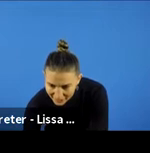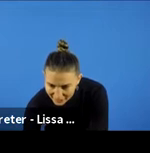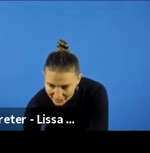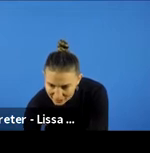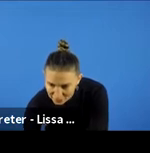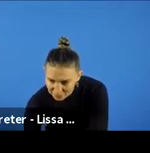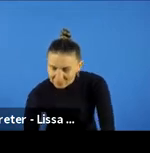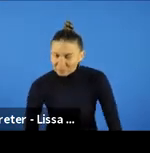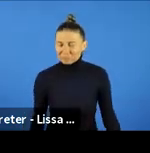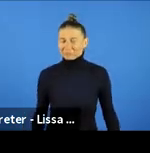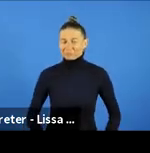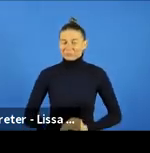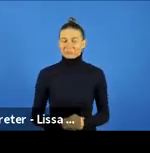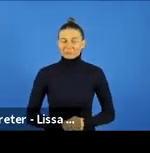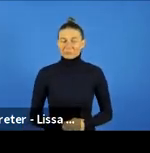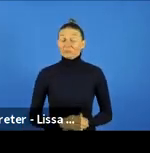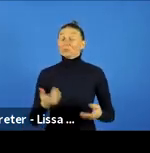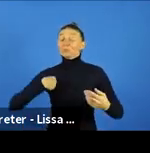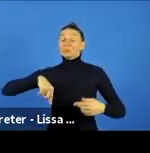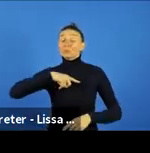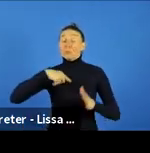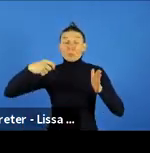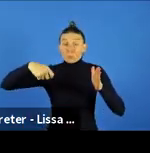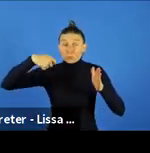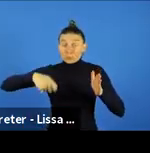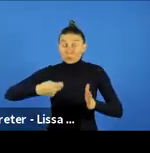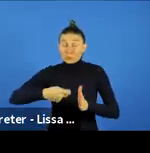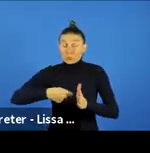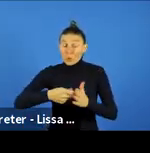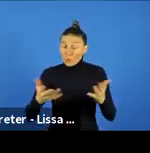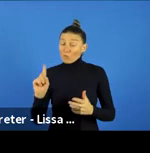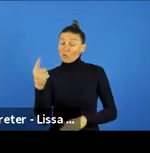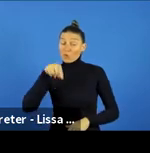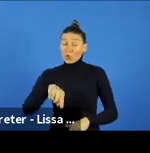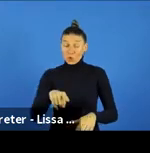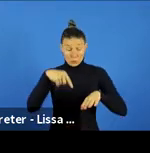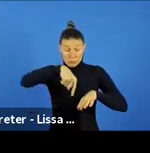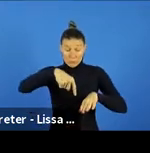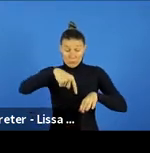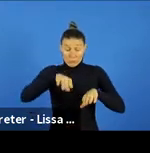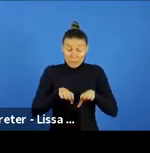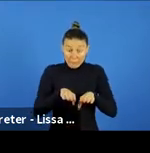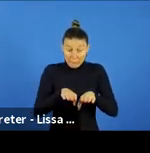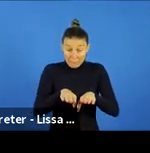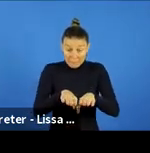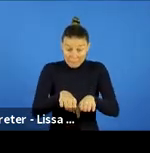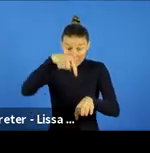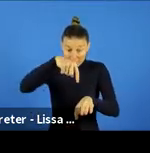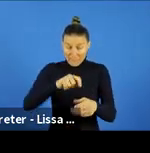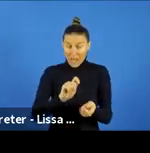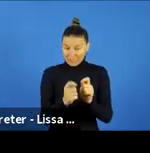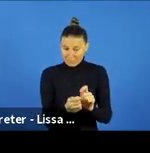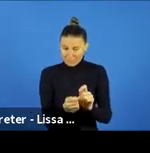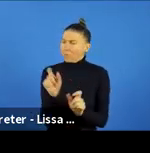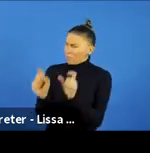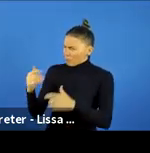So our project is the sewing machine adaptation for people with physical disabilities. Next